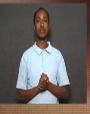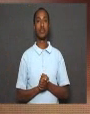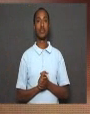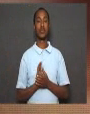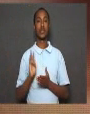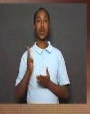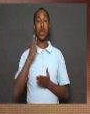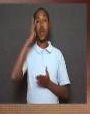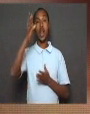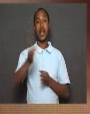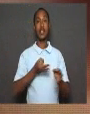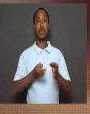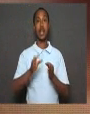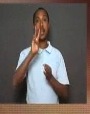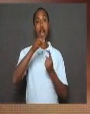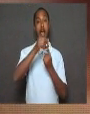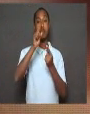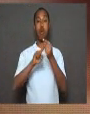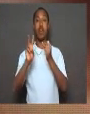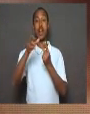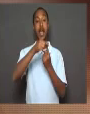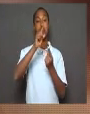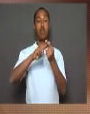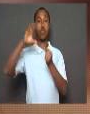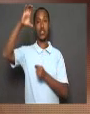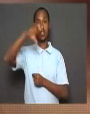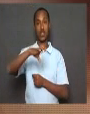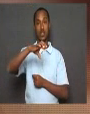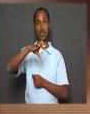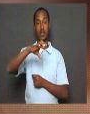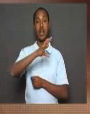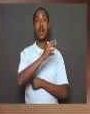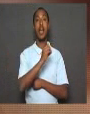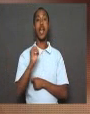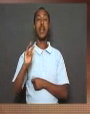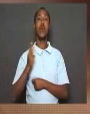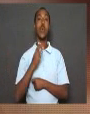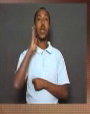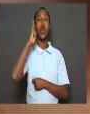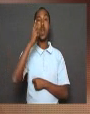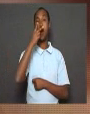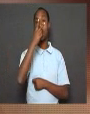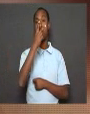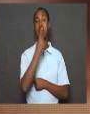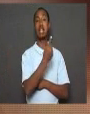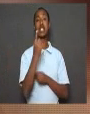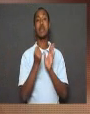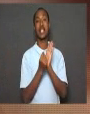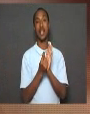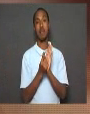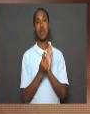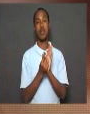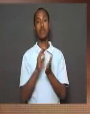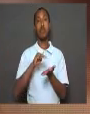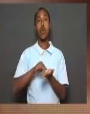will explain dipole-dipole forces, and we will look at some examples of